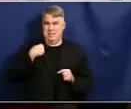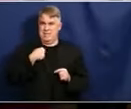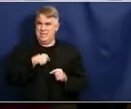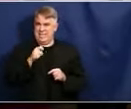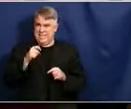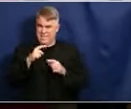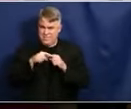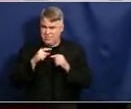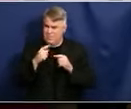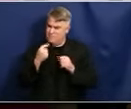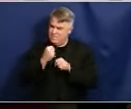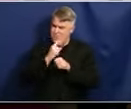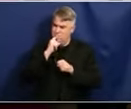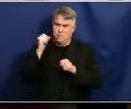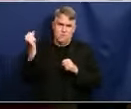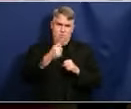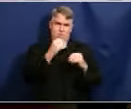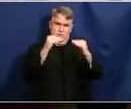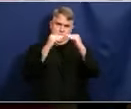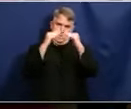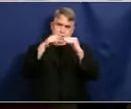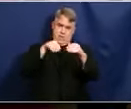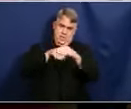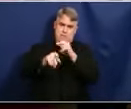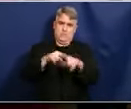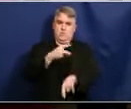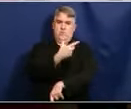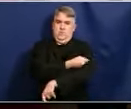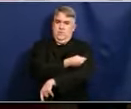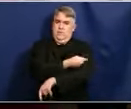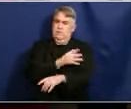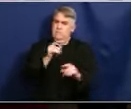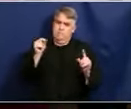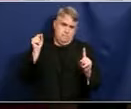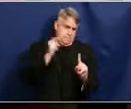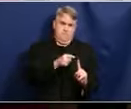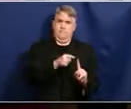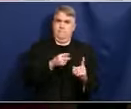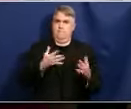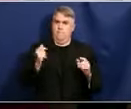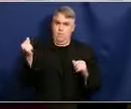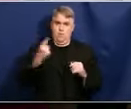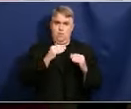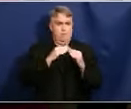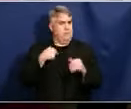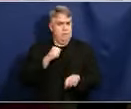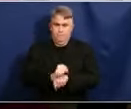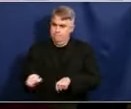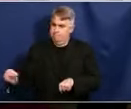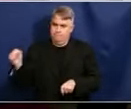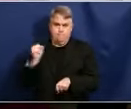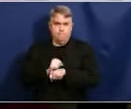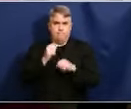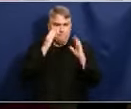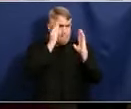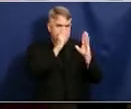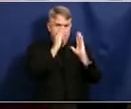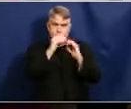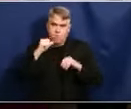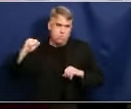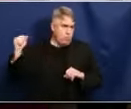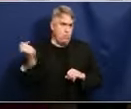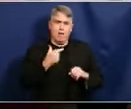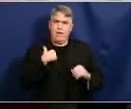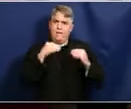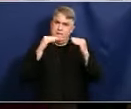increased vaccine supply because they have been the most impacted. And so we're going to continue to advocate for that. We're going to continue to do what we're doing on the ground to make sure that our communities